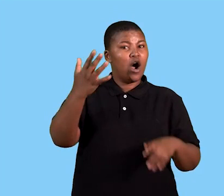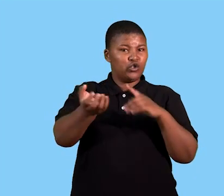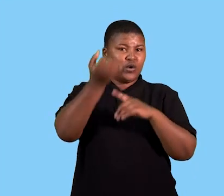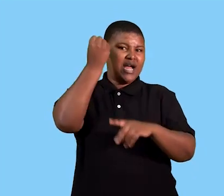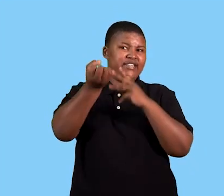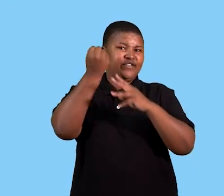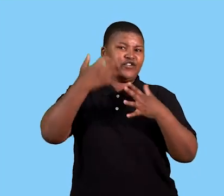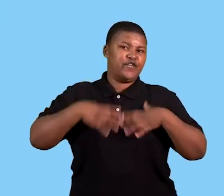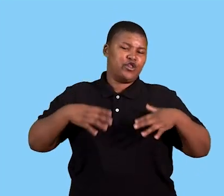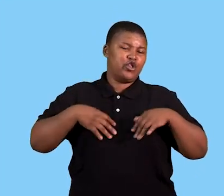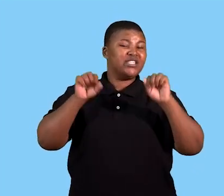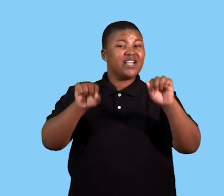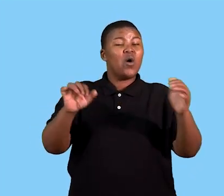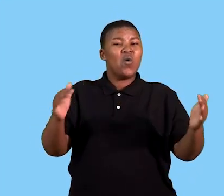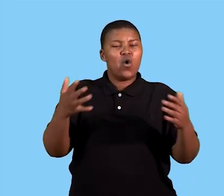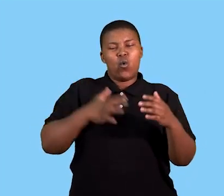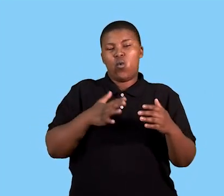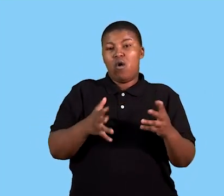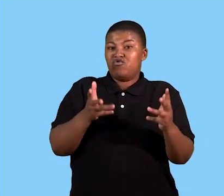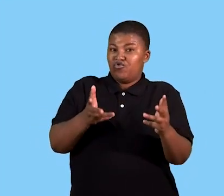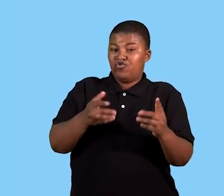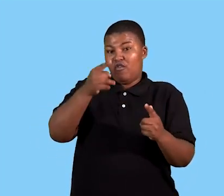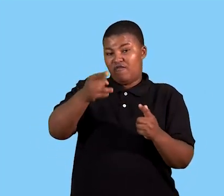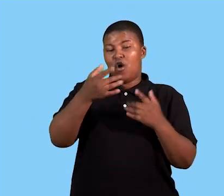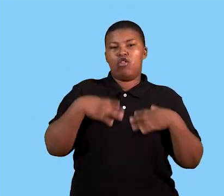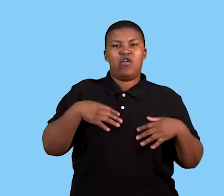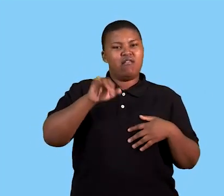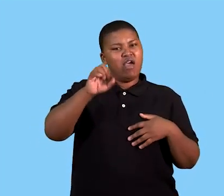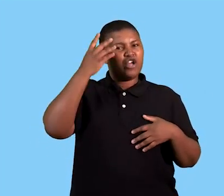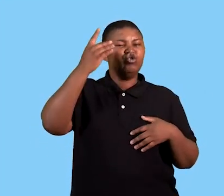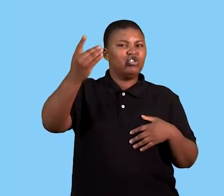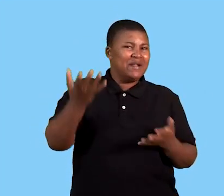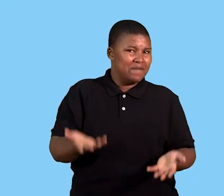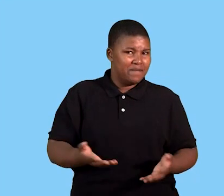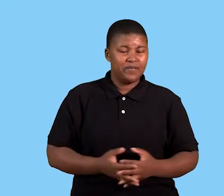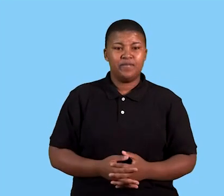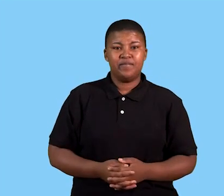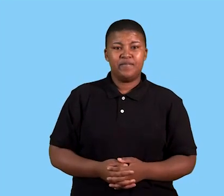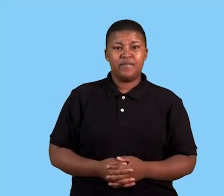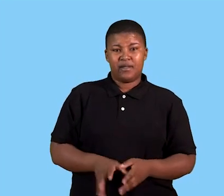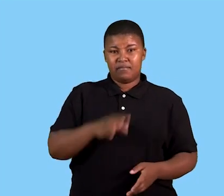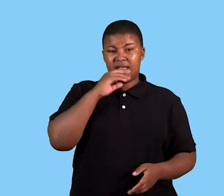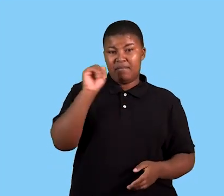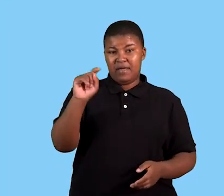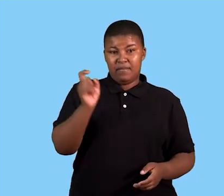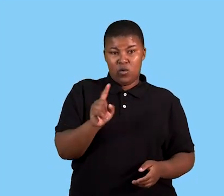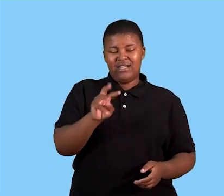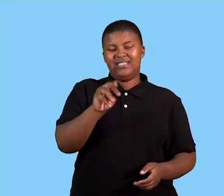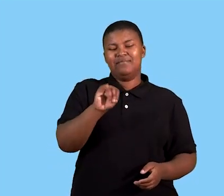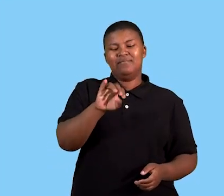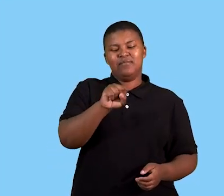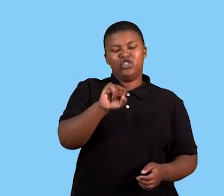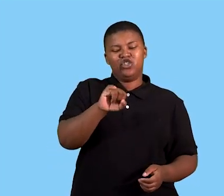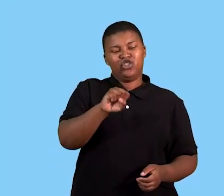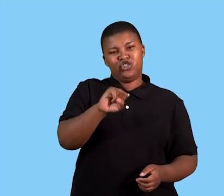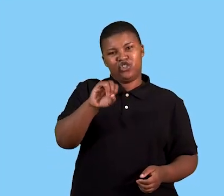to achieve with her clothing, or what she wants for her clothing, her dream, you may say. And this, therefore, is her